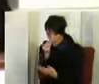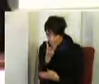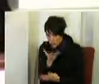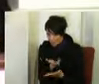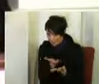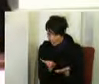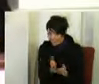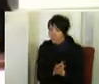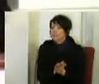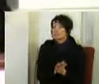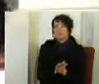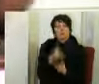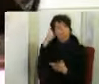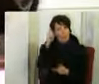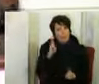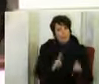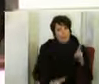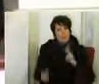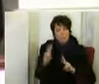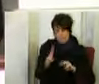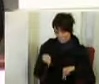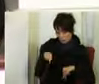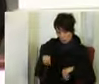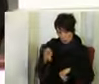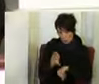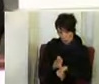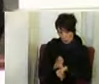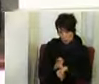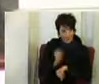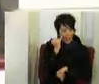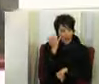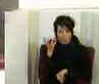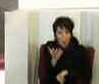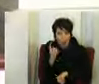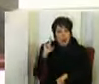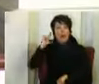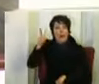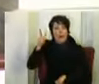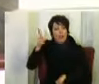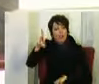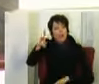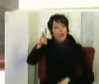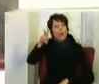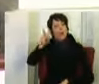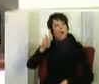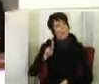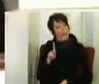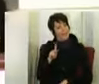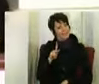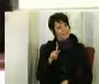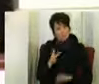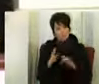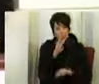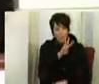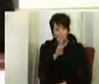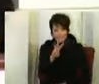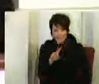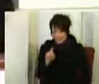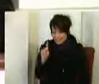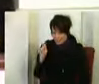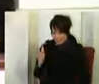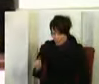present. And for those of us in our worship space this morning, if you want to later on, go back to our website and just click that button, and